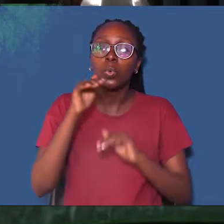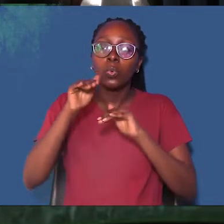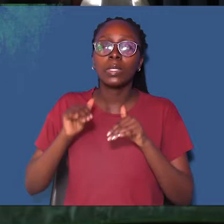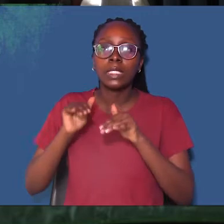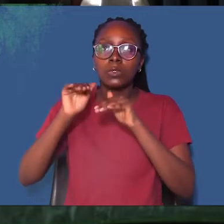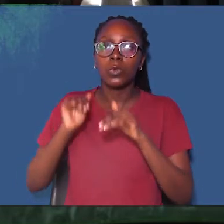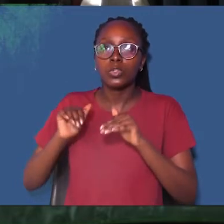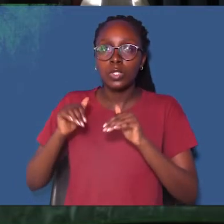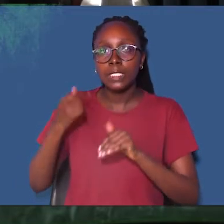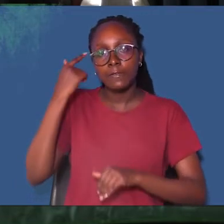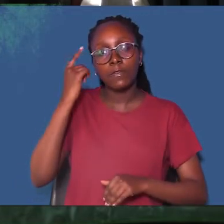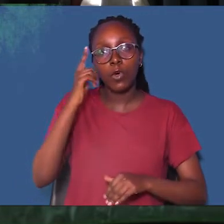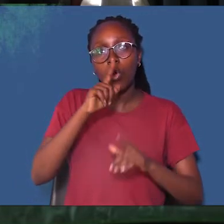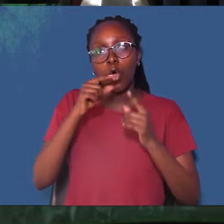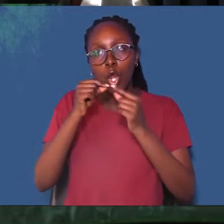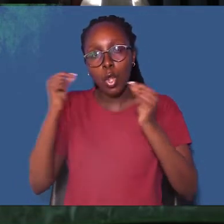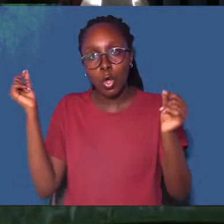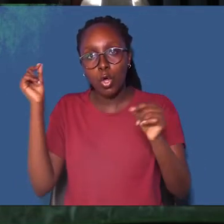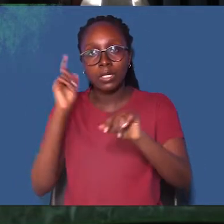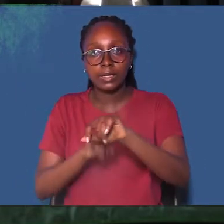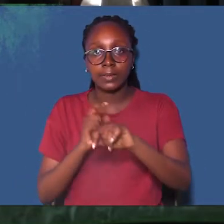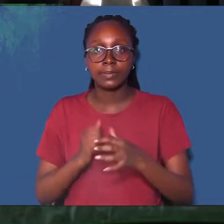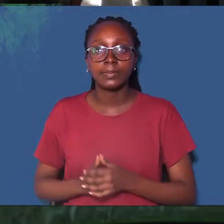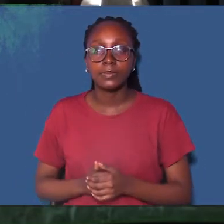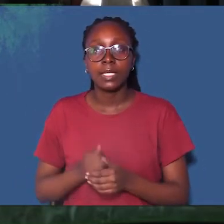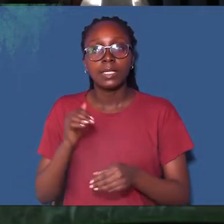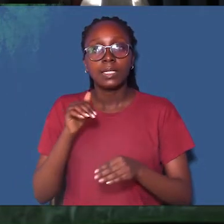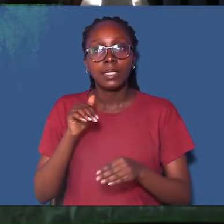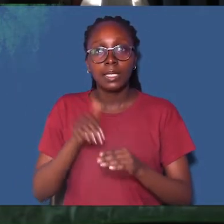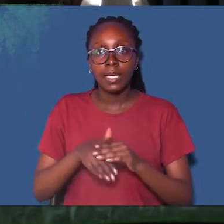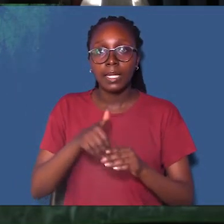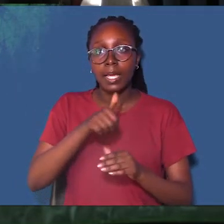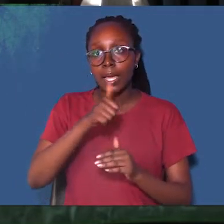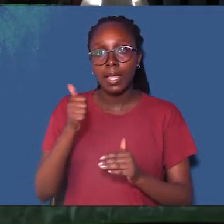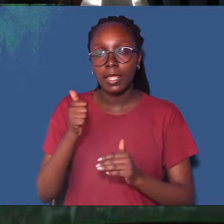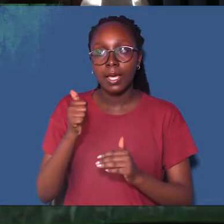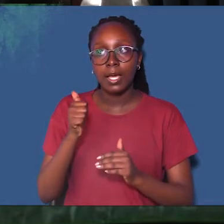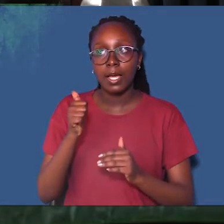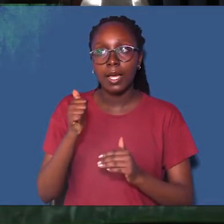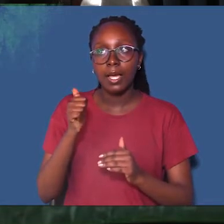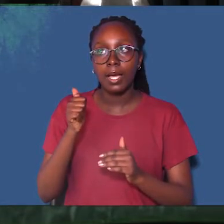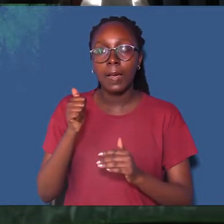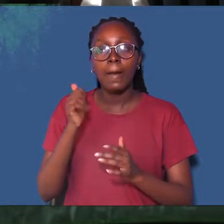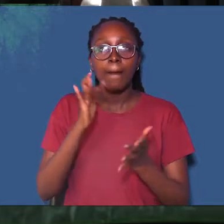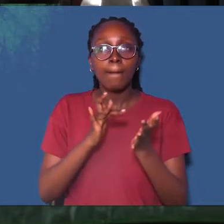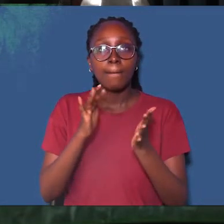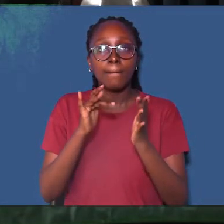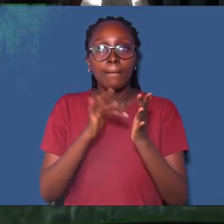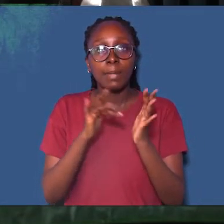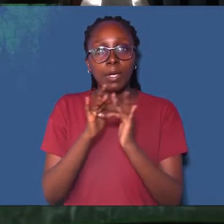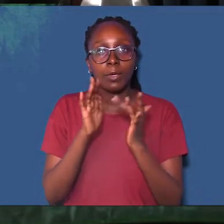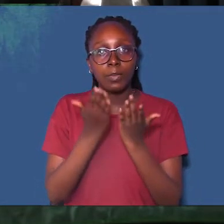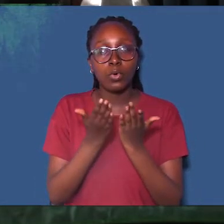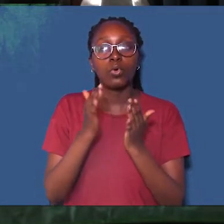for. And we know that in other versions or in other gospels, especially the Gospel of